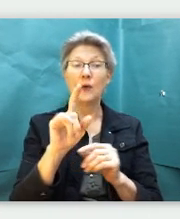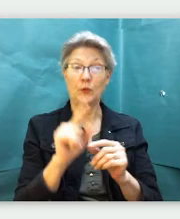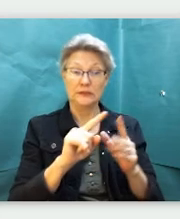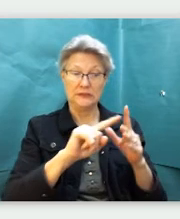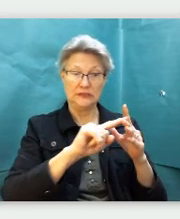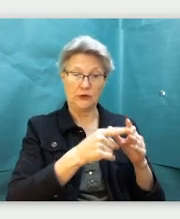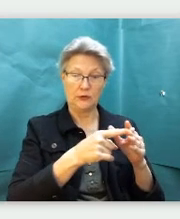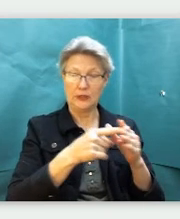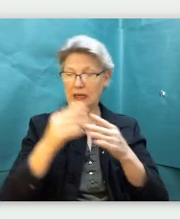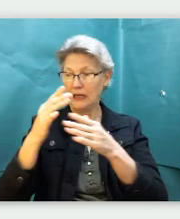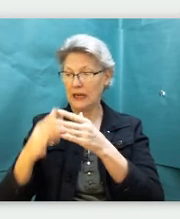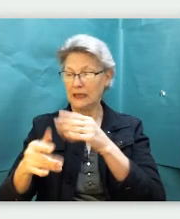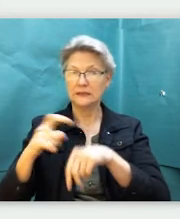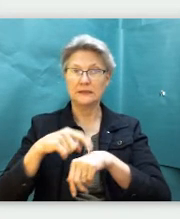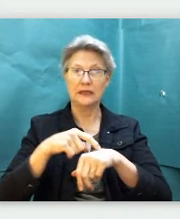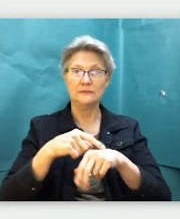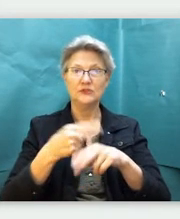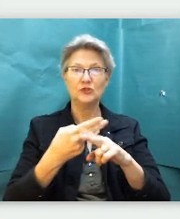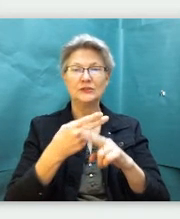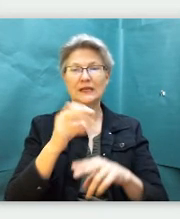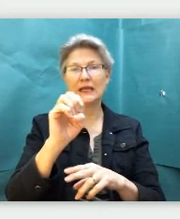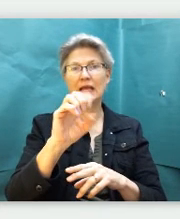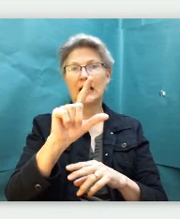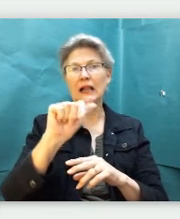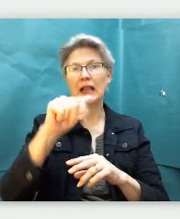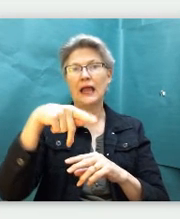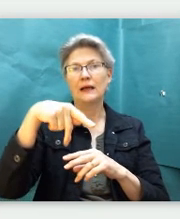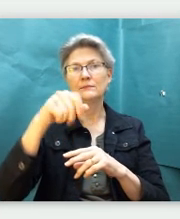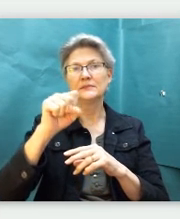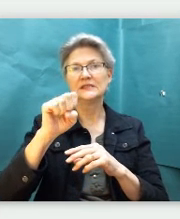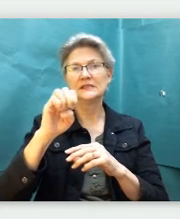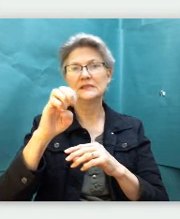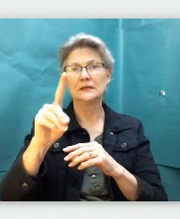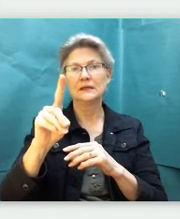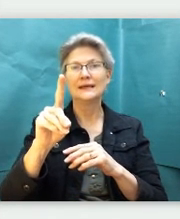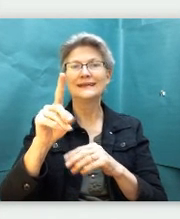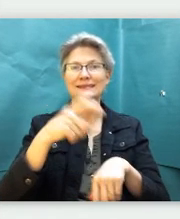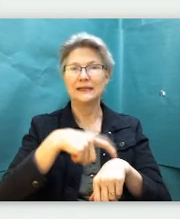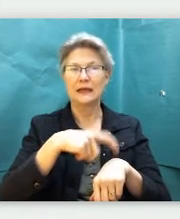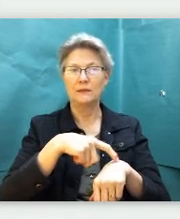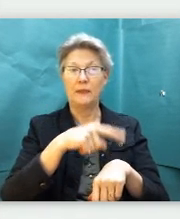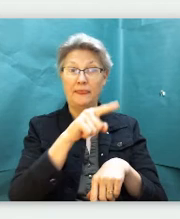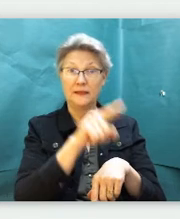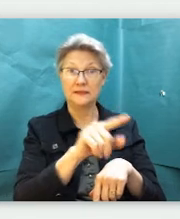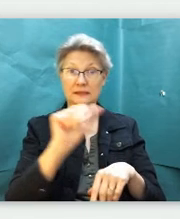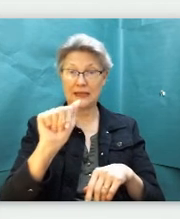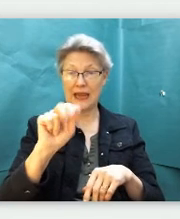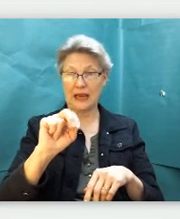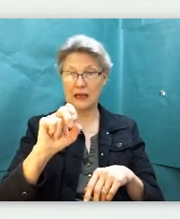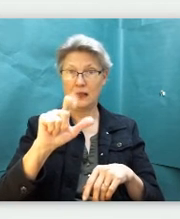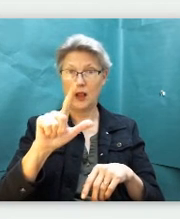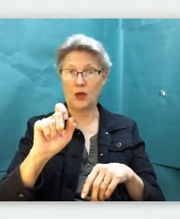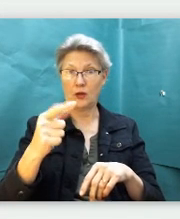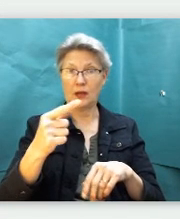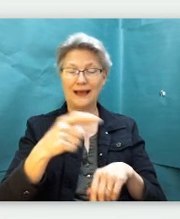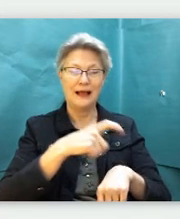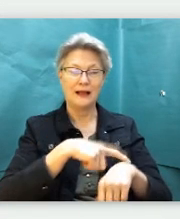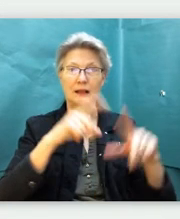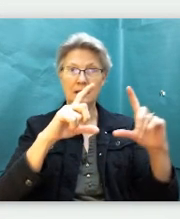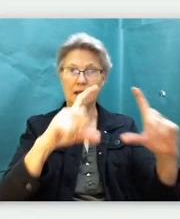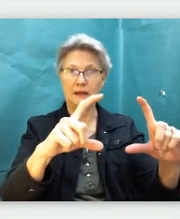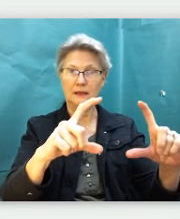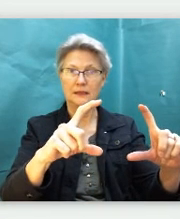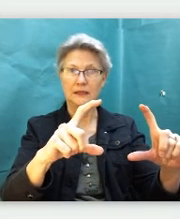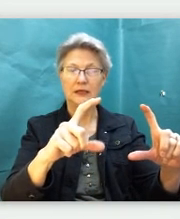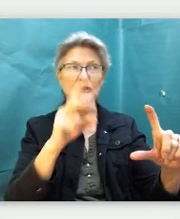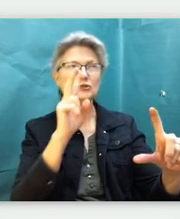elapsed times. Well, here we have an analog clock. We can use this analog clock to tell time.